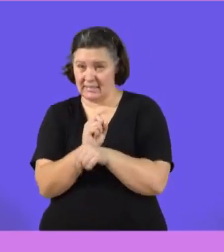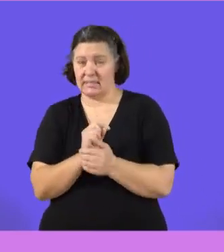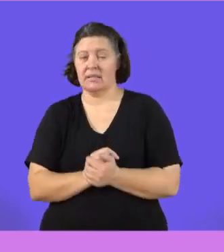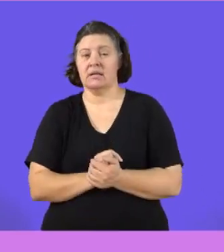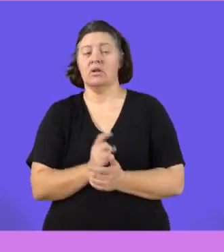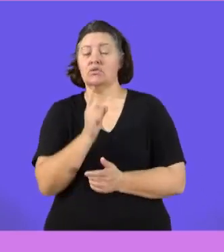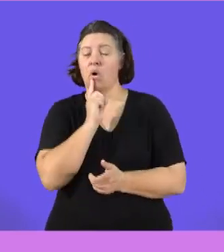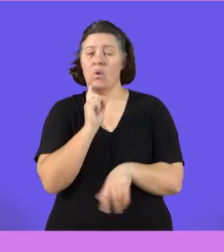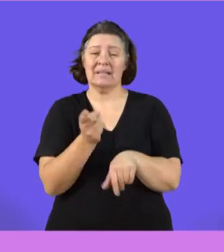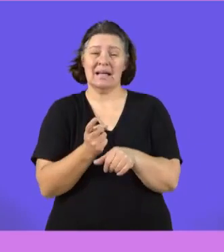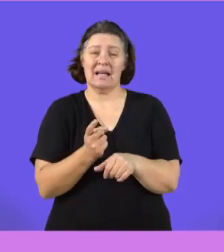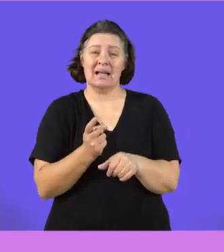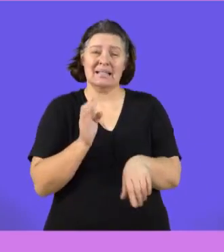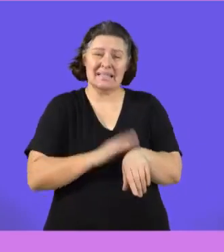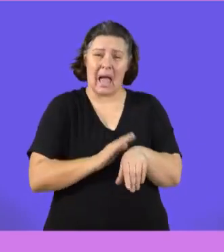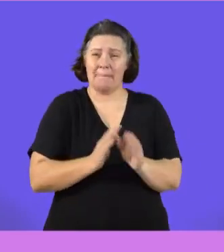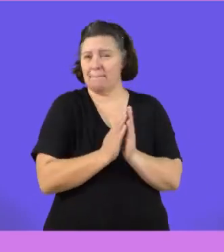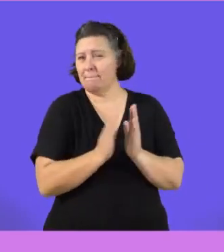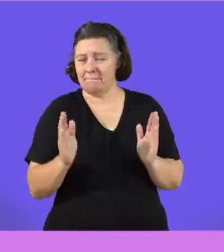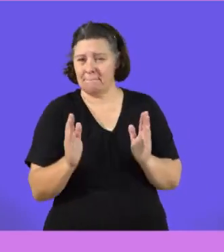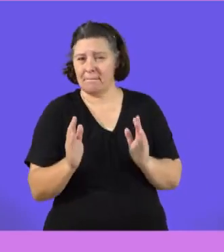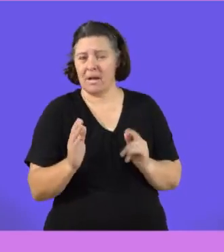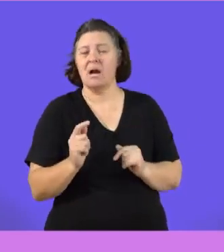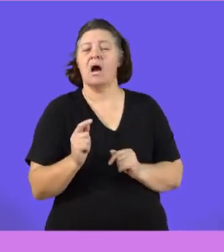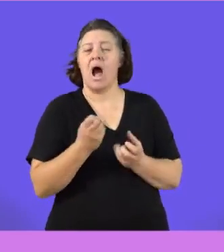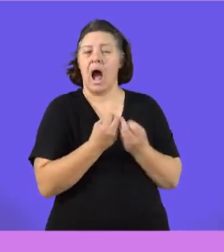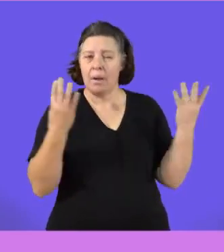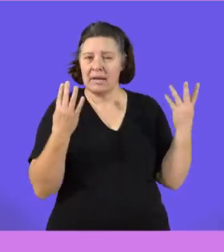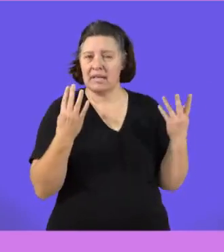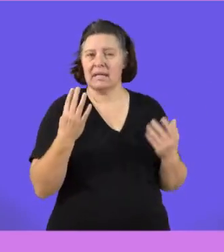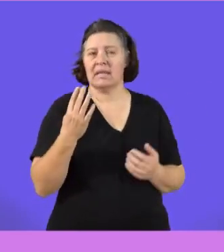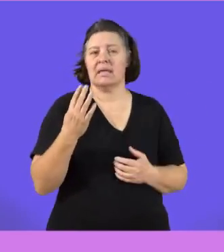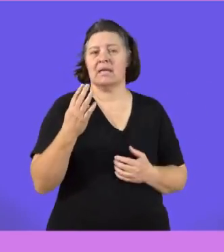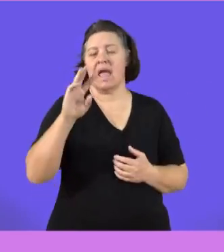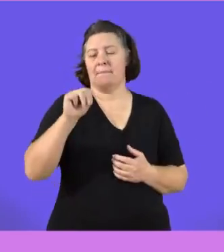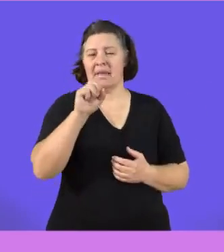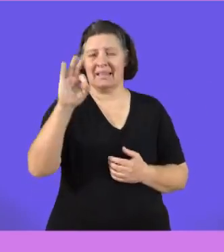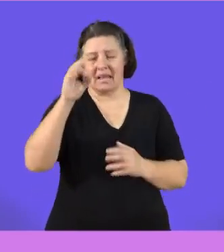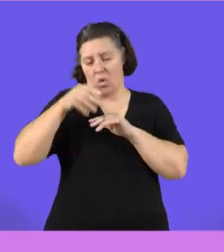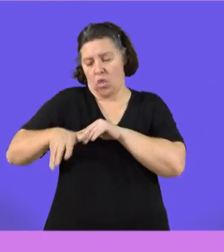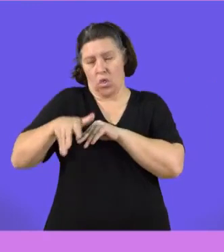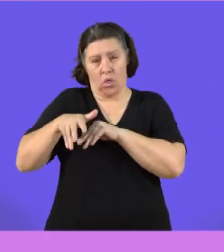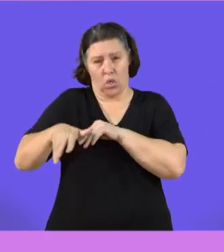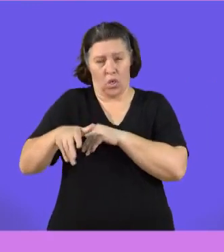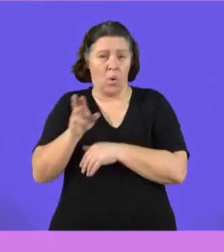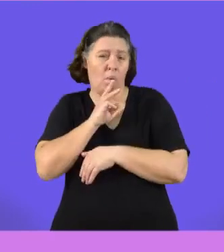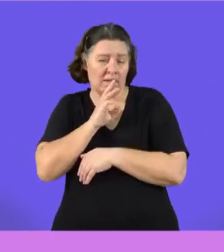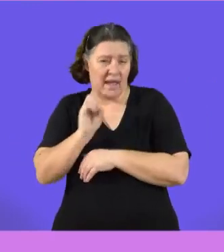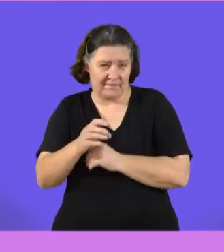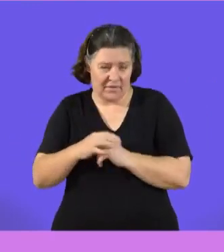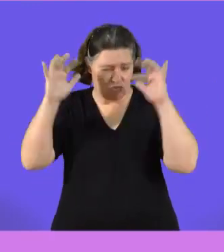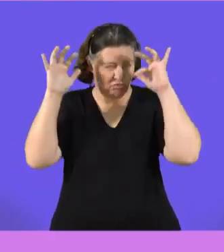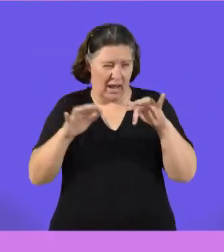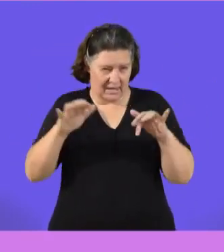this entire time how many cubic meters will run down. Okay, so I'll say 1